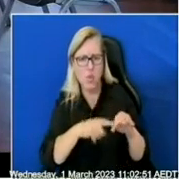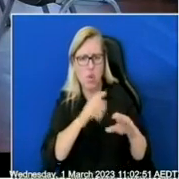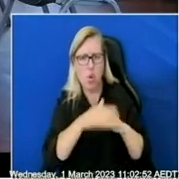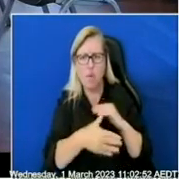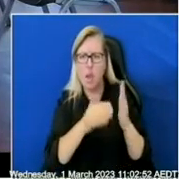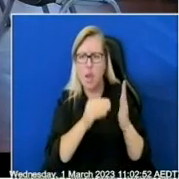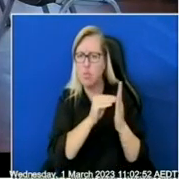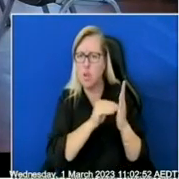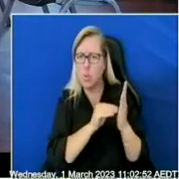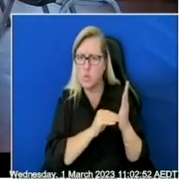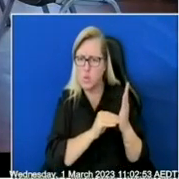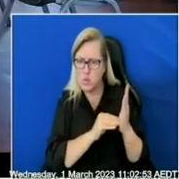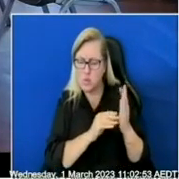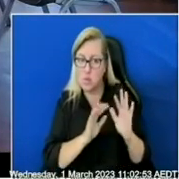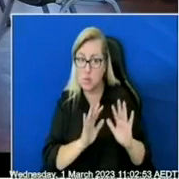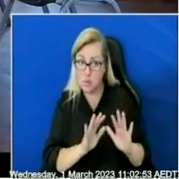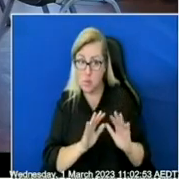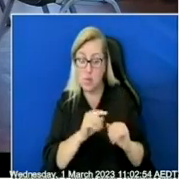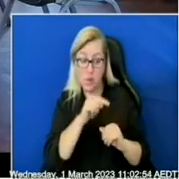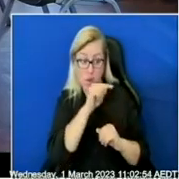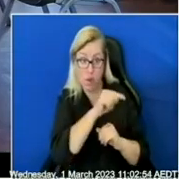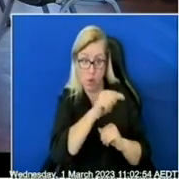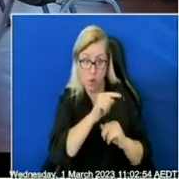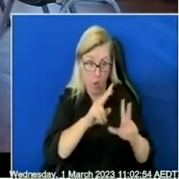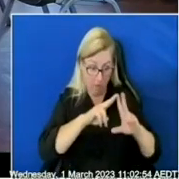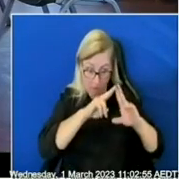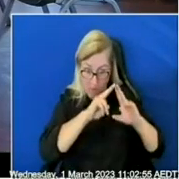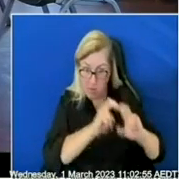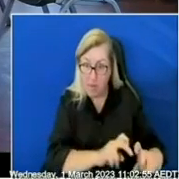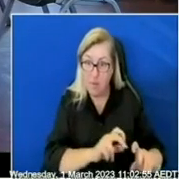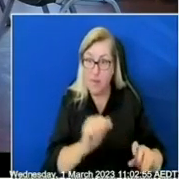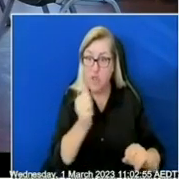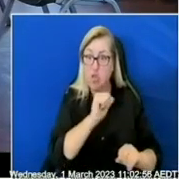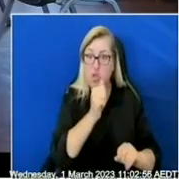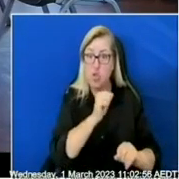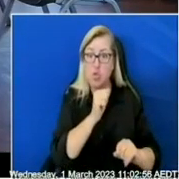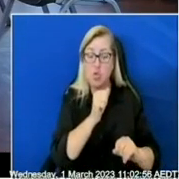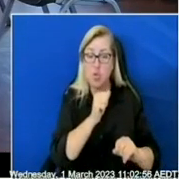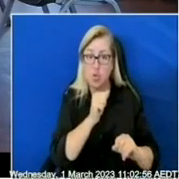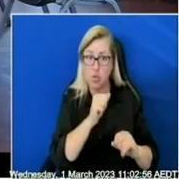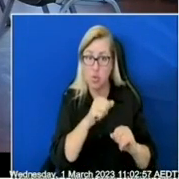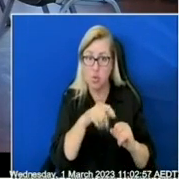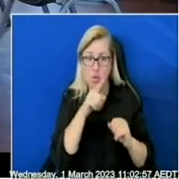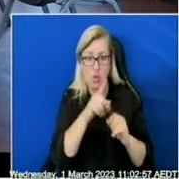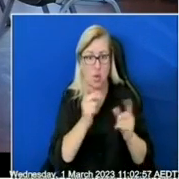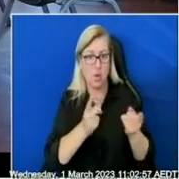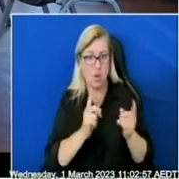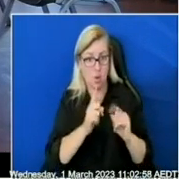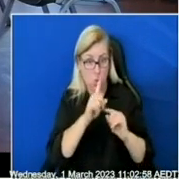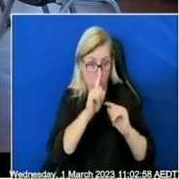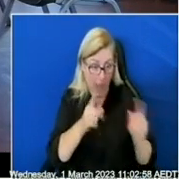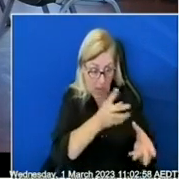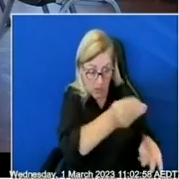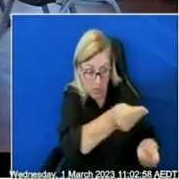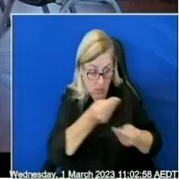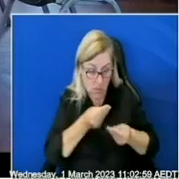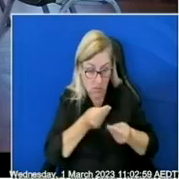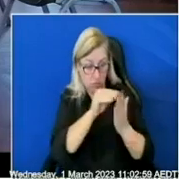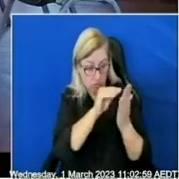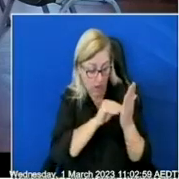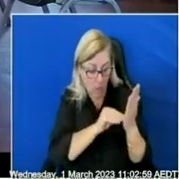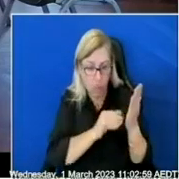gone and searched. And what is... You just can't get them or you can't find... Like, what's the...